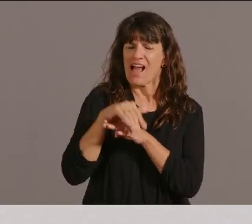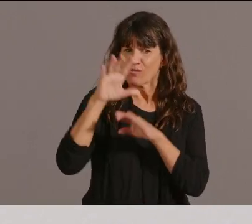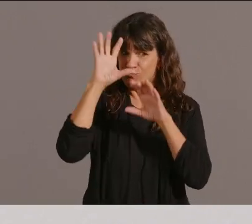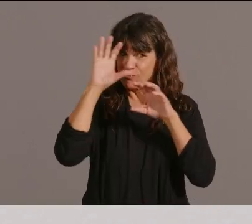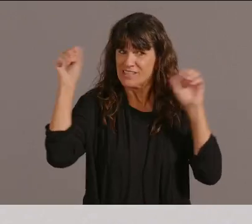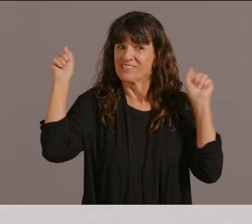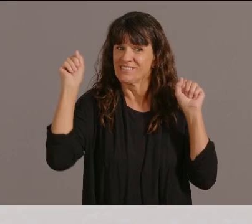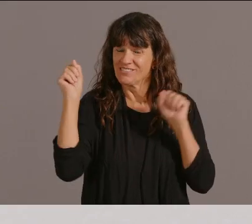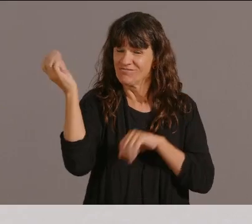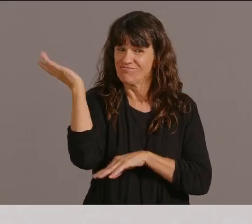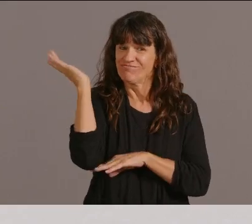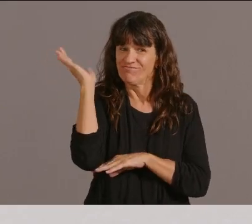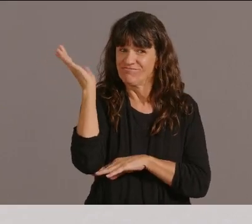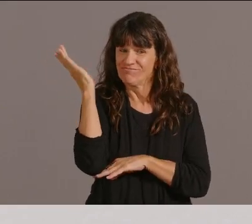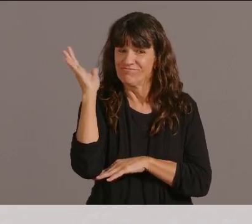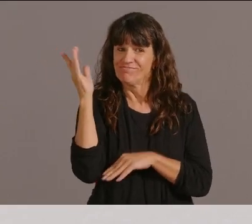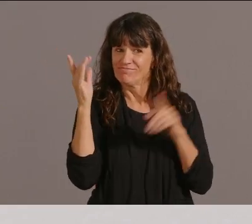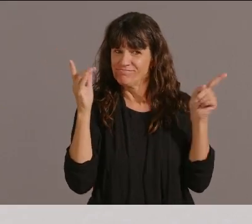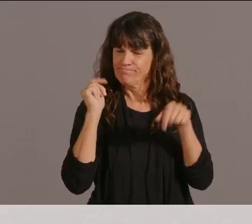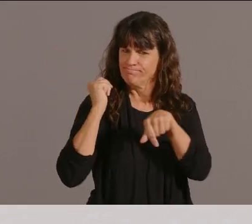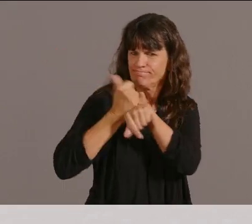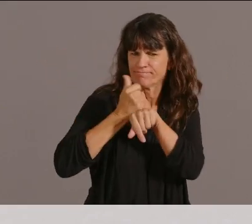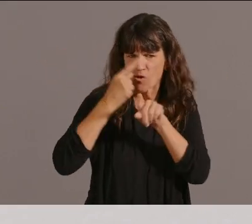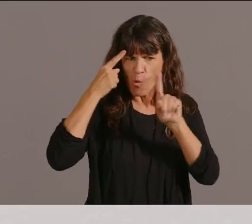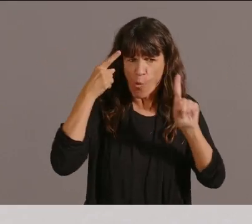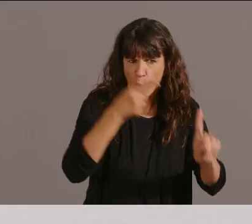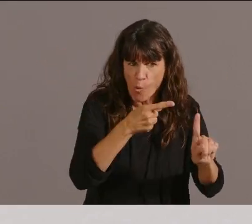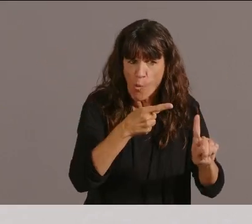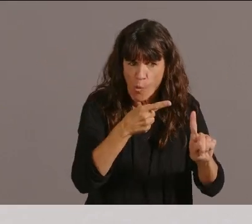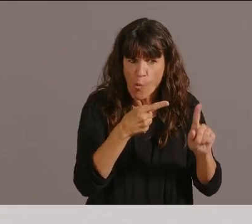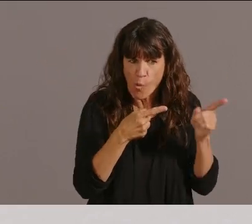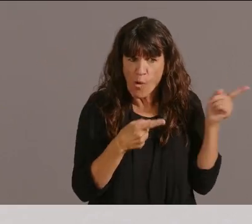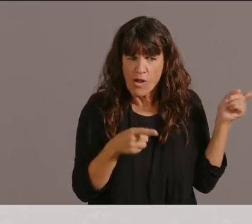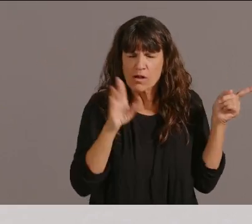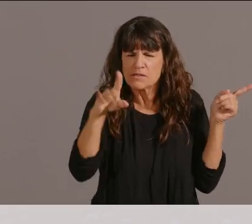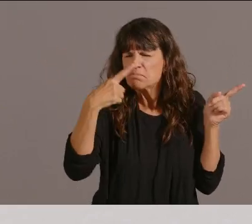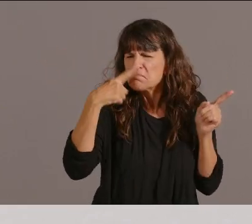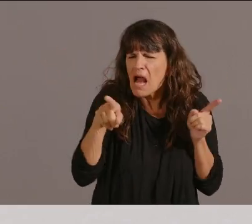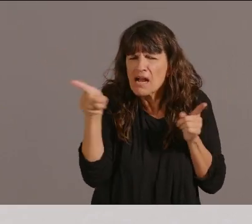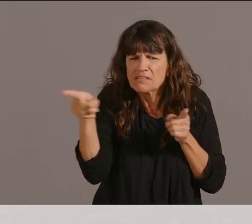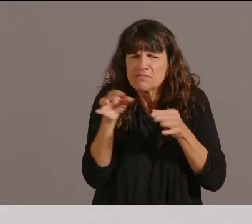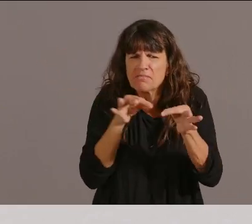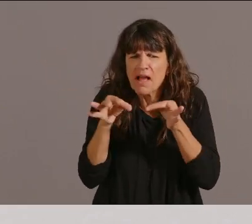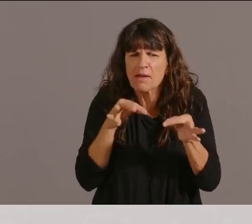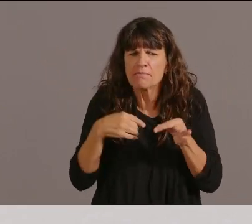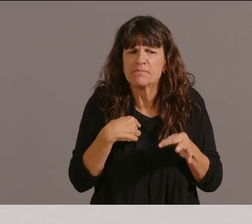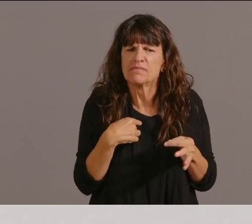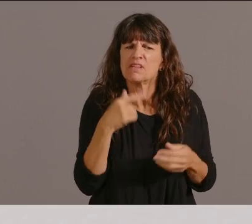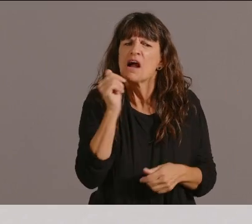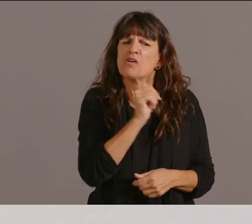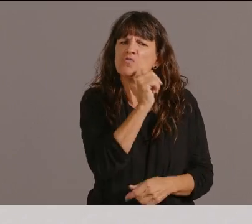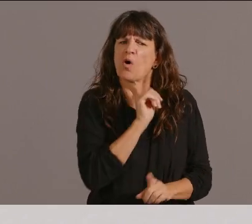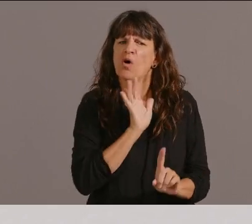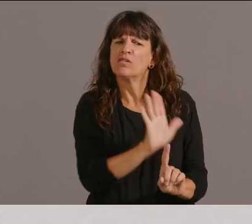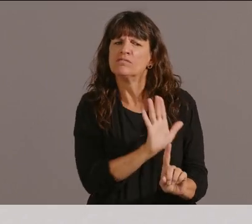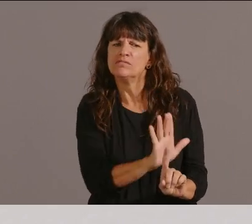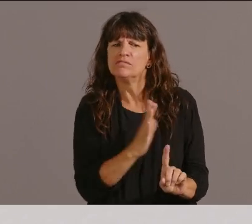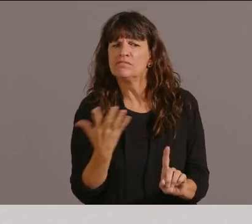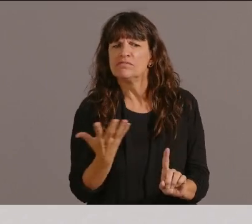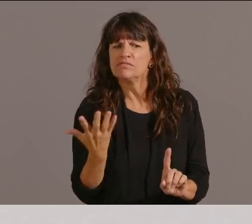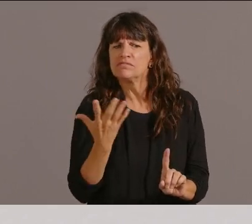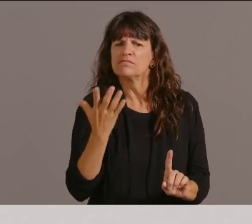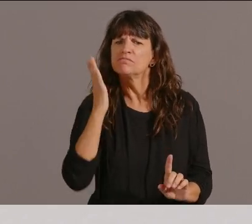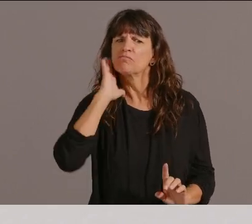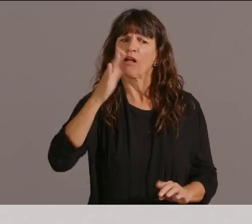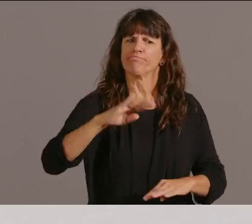set a goal that he has in mind. Can you talk to me a little bit about where the state stands as far as meeting that goal of opening up to the general